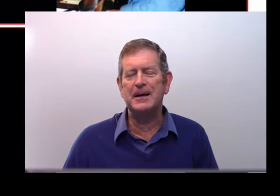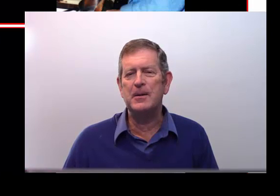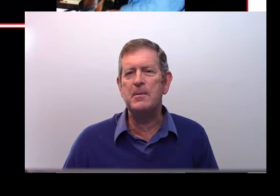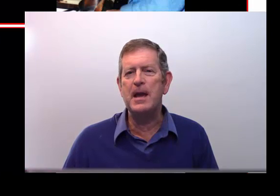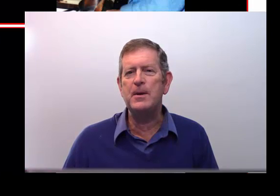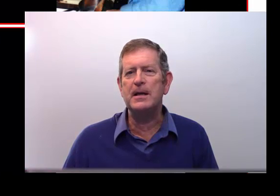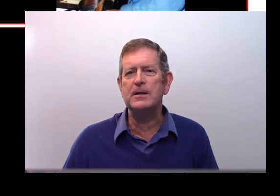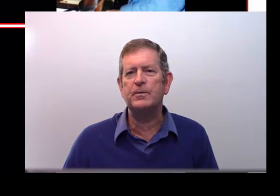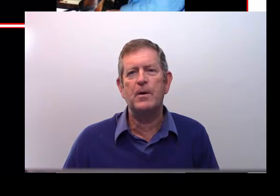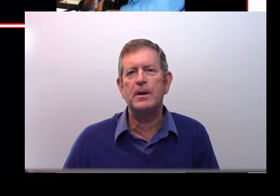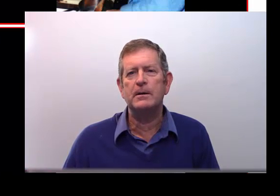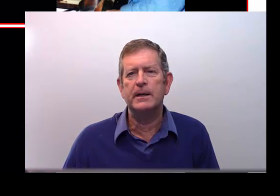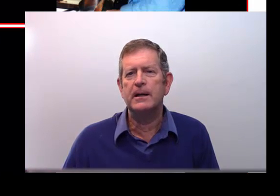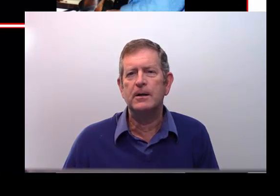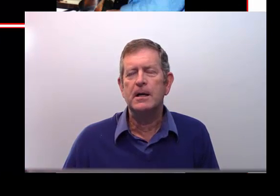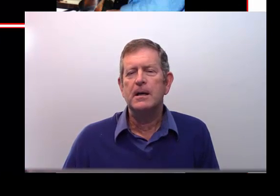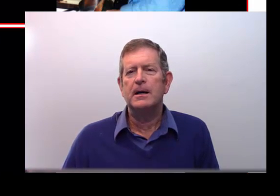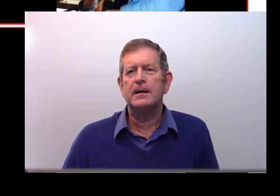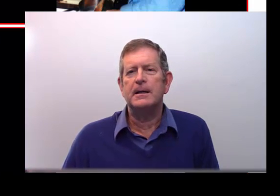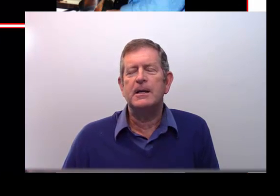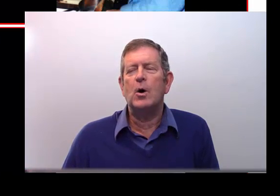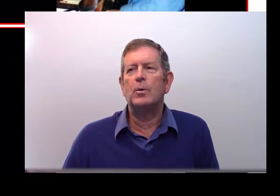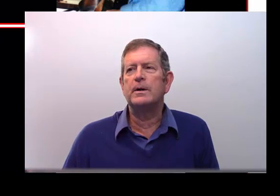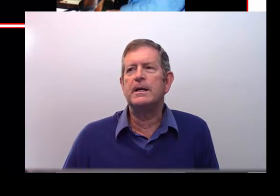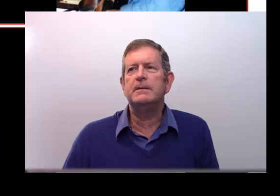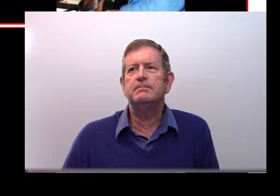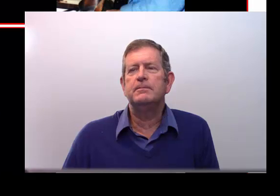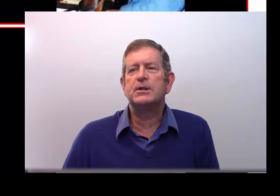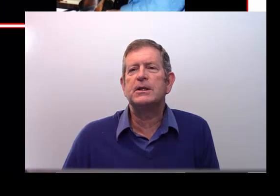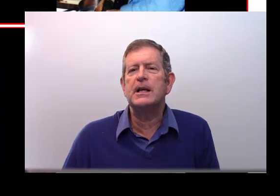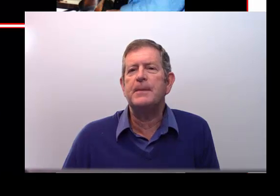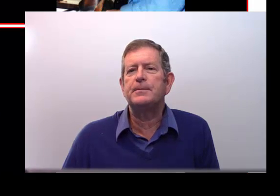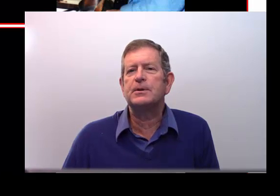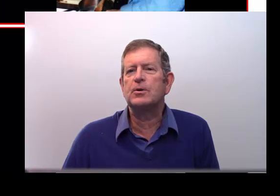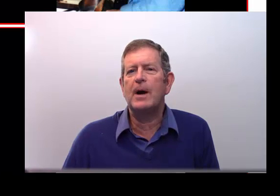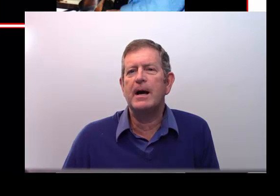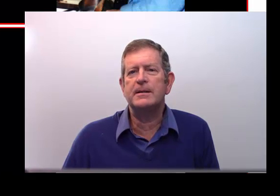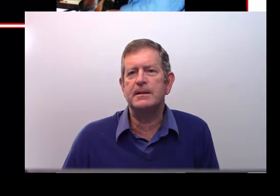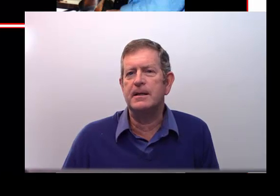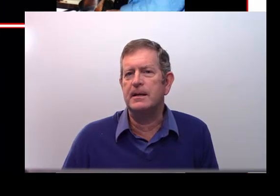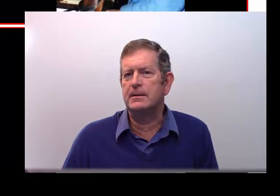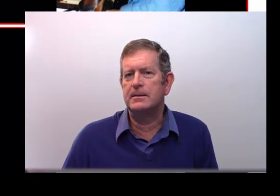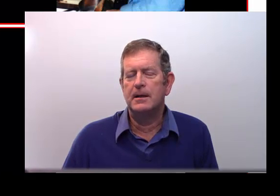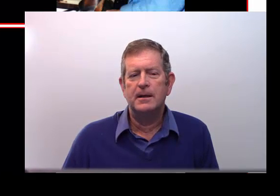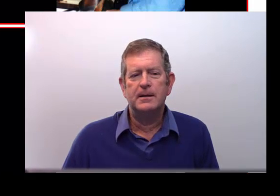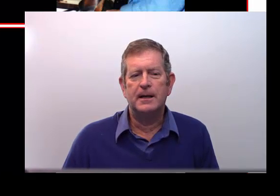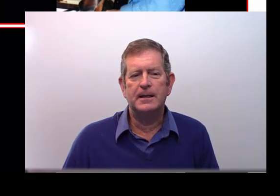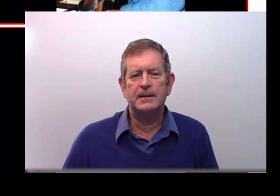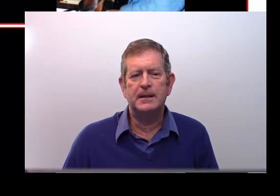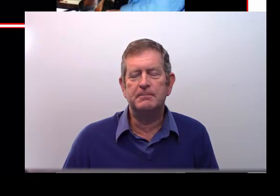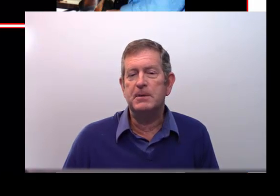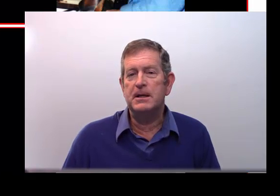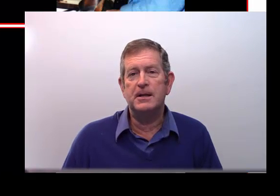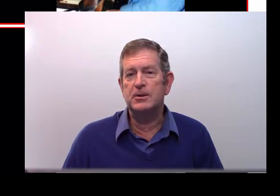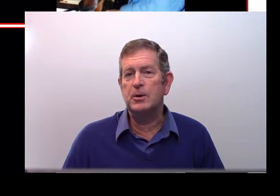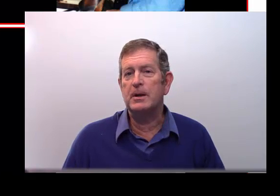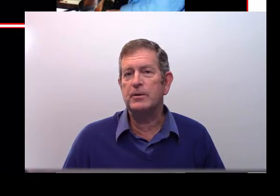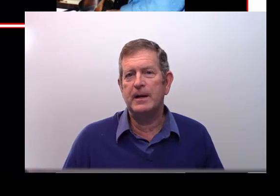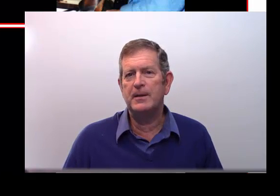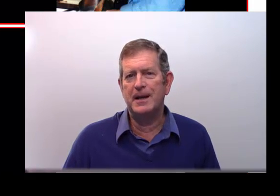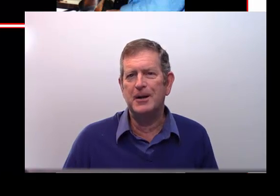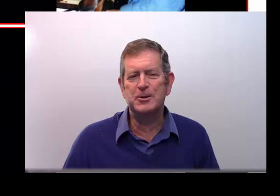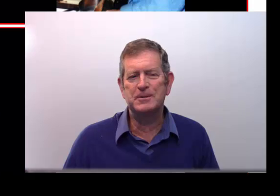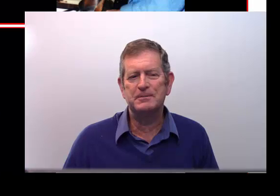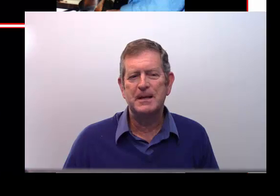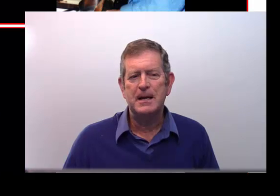And the baby is very little. He only sleeps, cries, and eats. He doesn't do